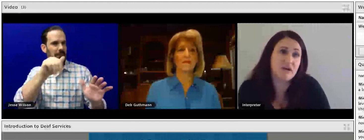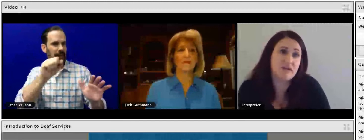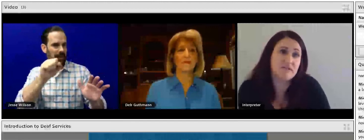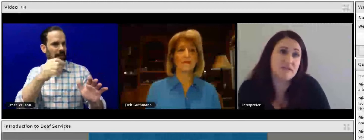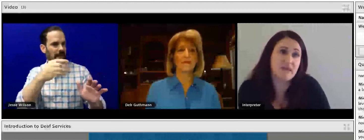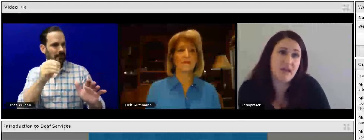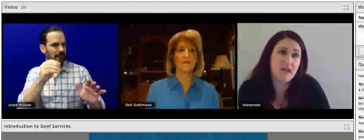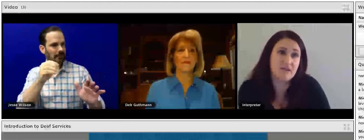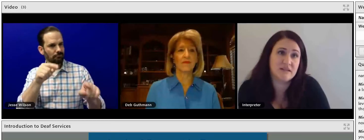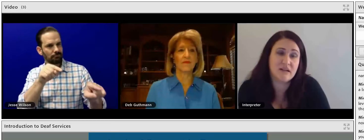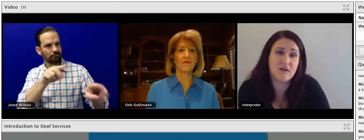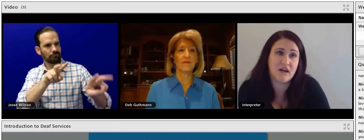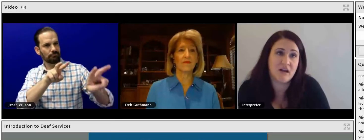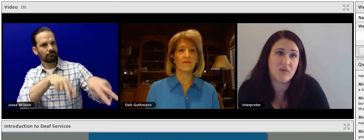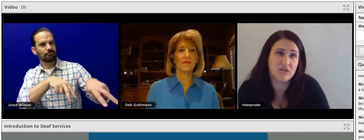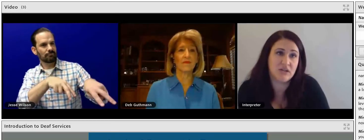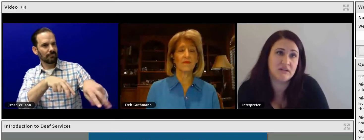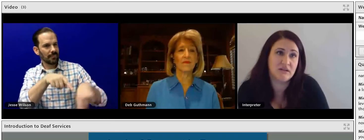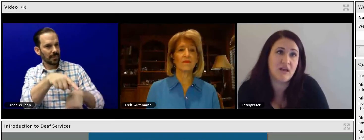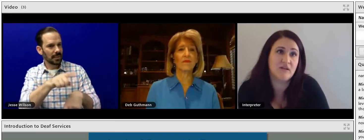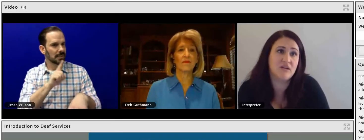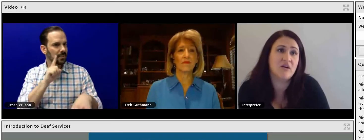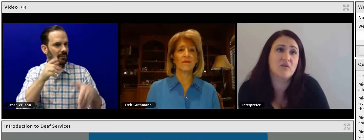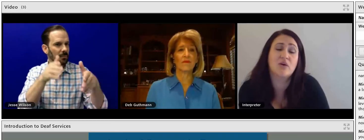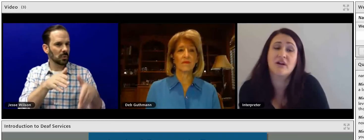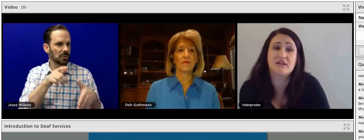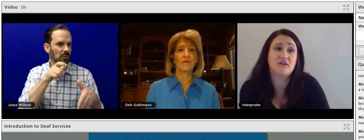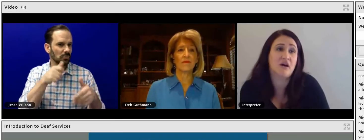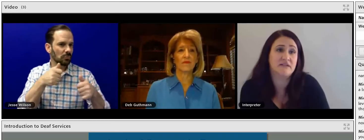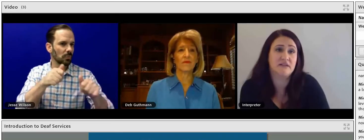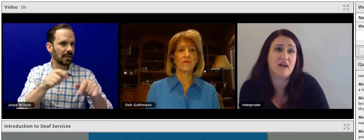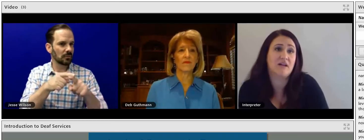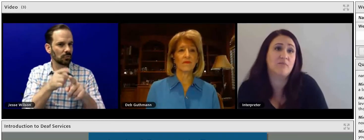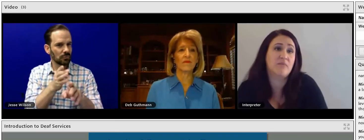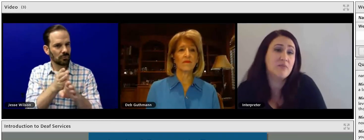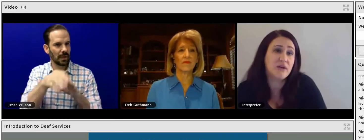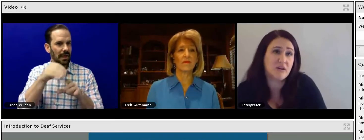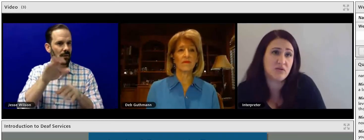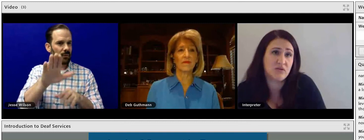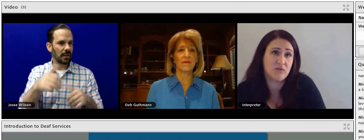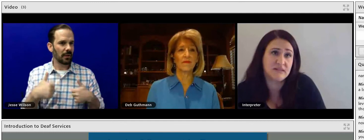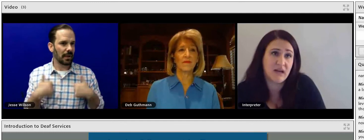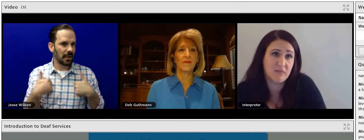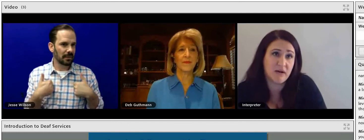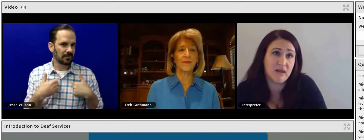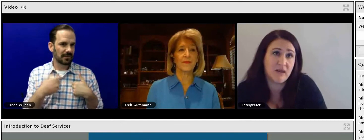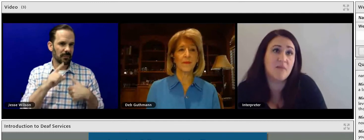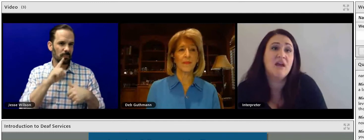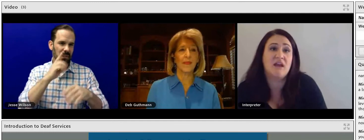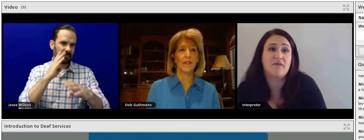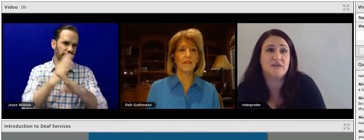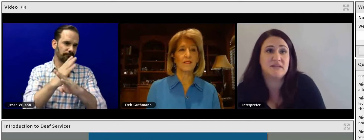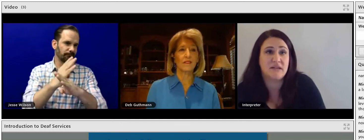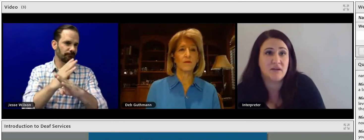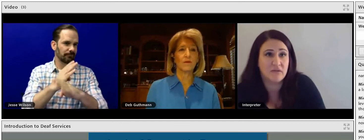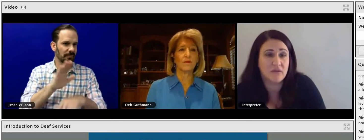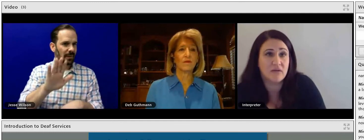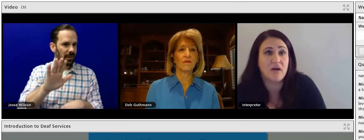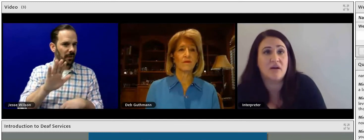also cause that stigma that I mentioned. And they are worried often that people in the community will look down upon them if